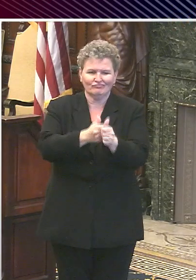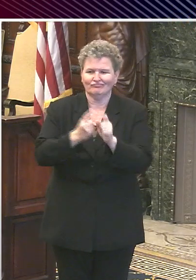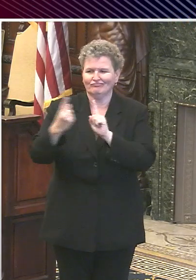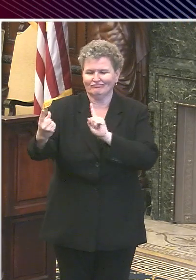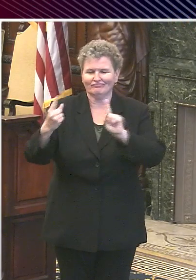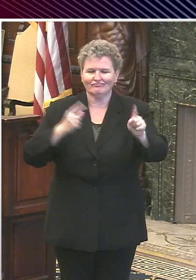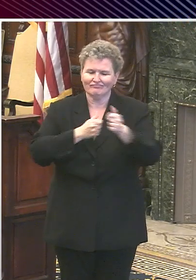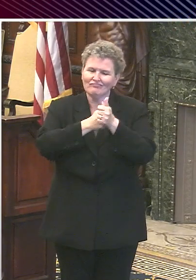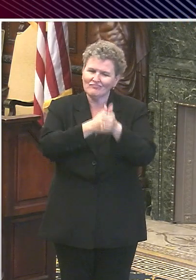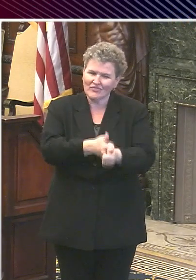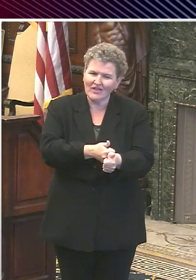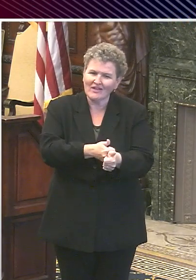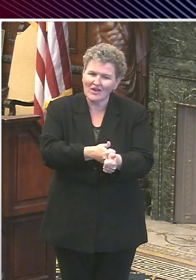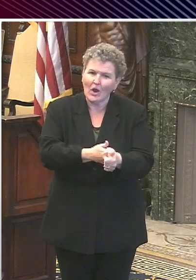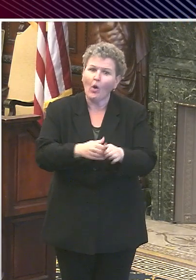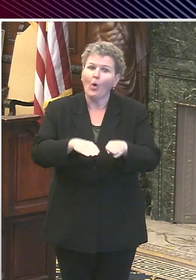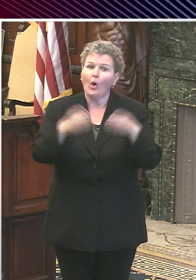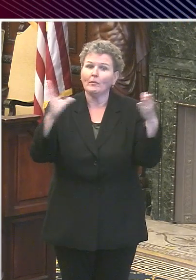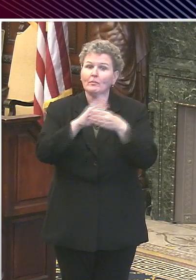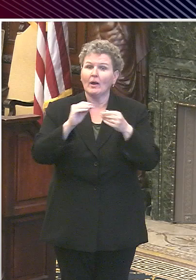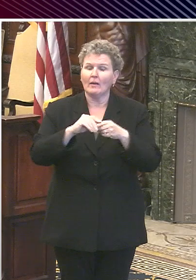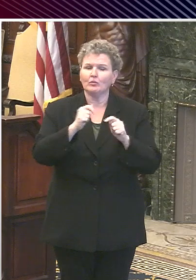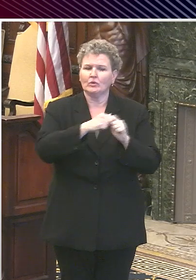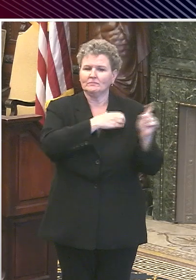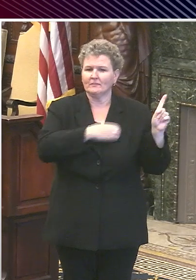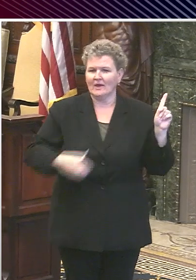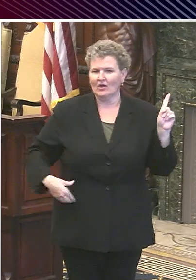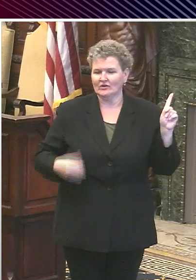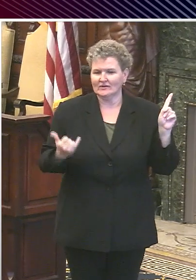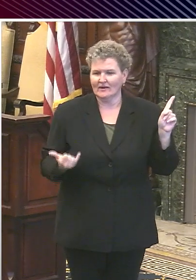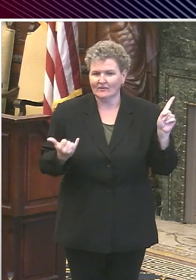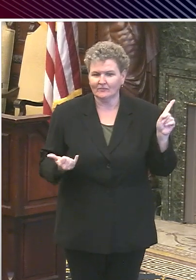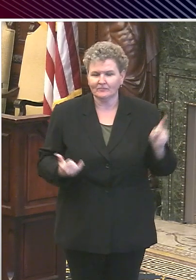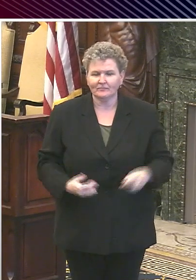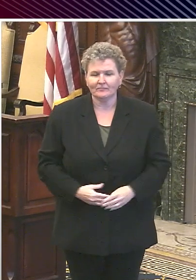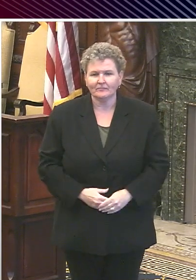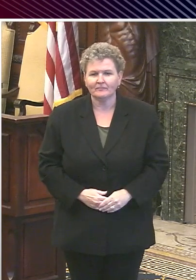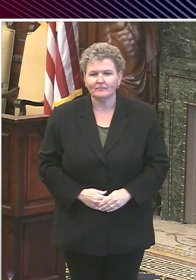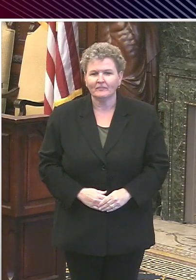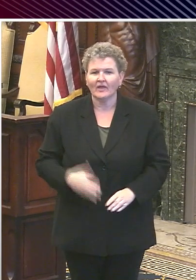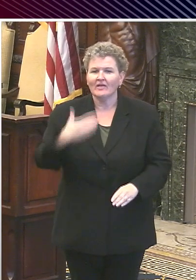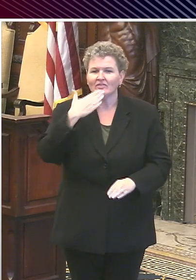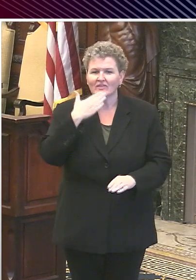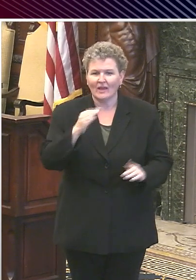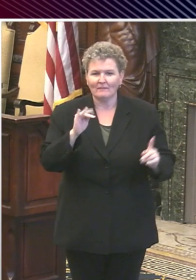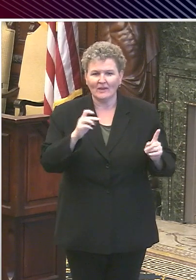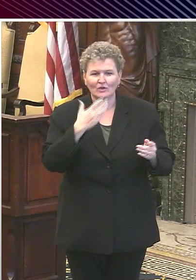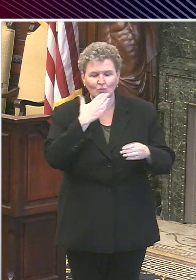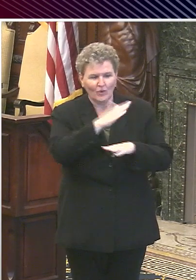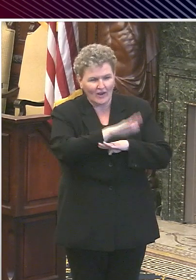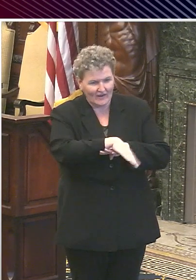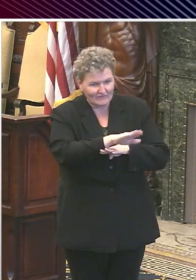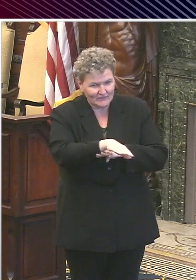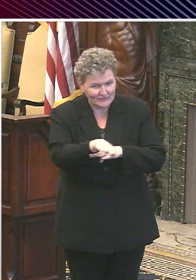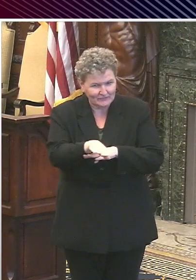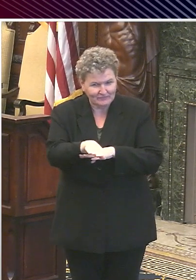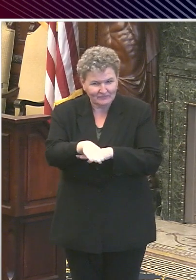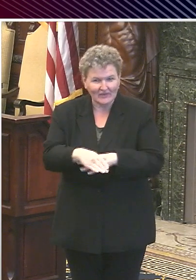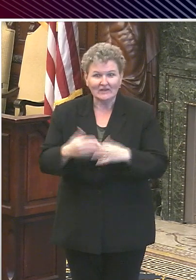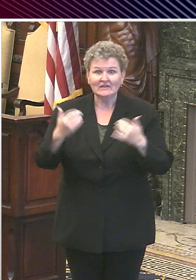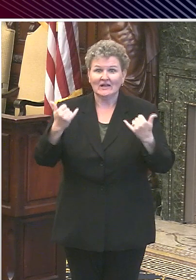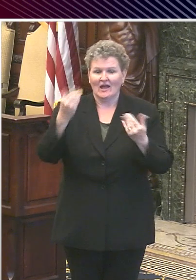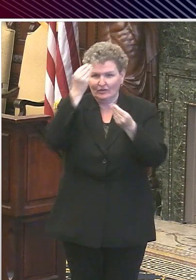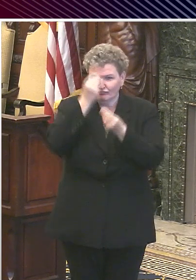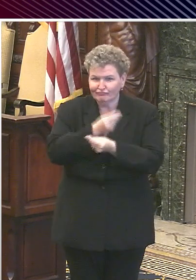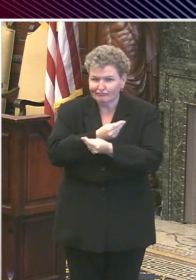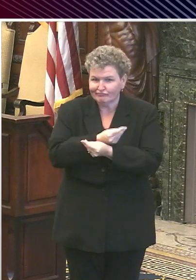our briefing with opening remarks from Mayor Kenny. Mayor, you have the floor. Thanks, Mike, and good afternoon, everyone. As I'm sure you're aware, today